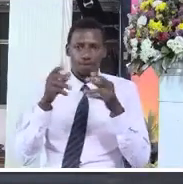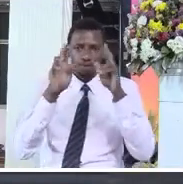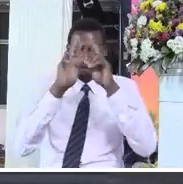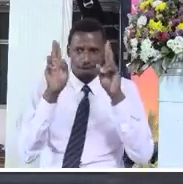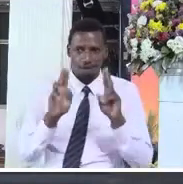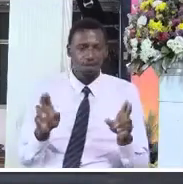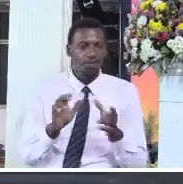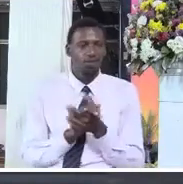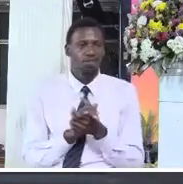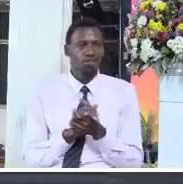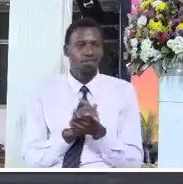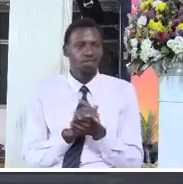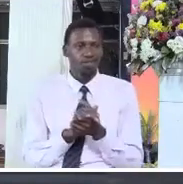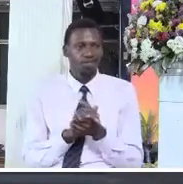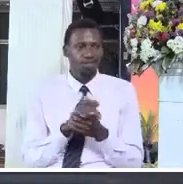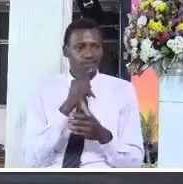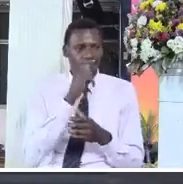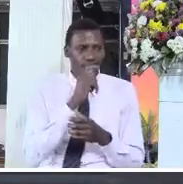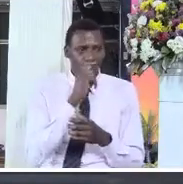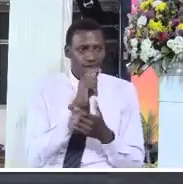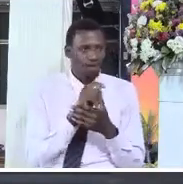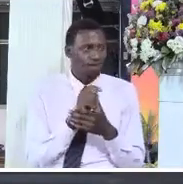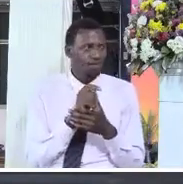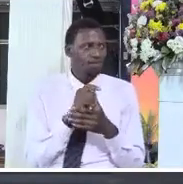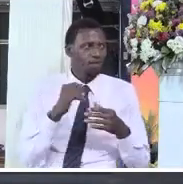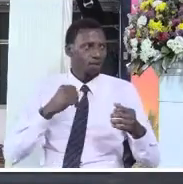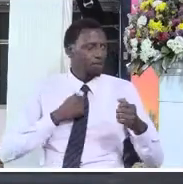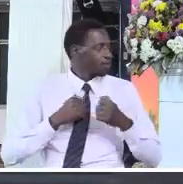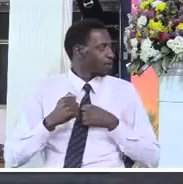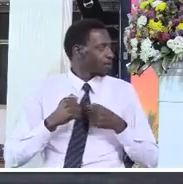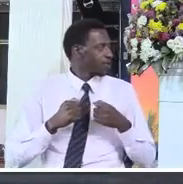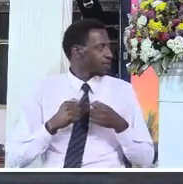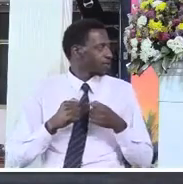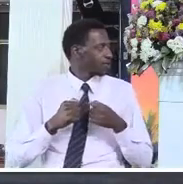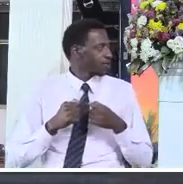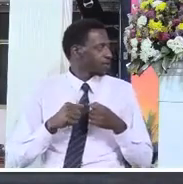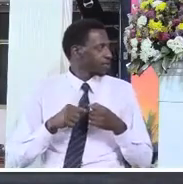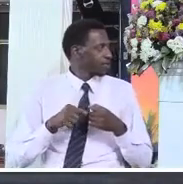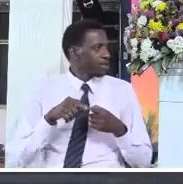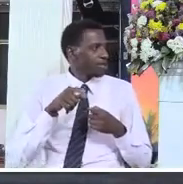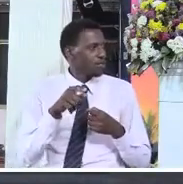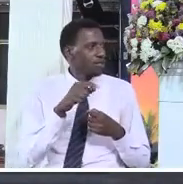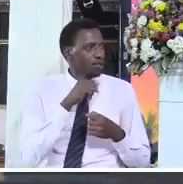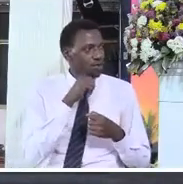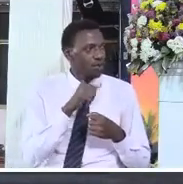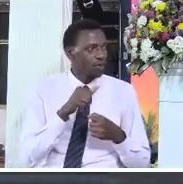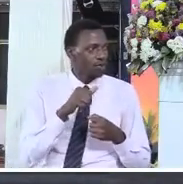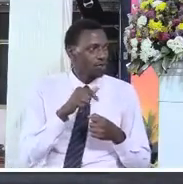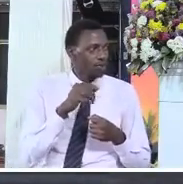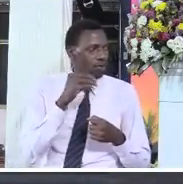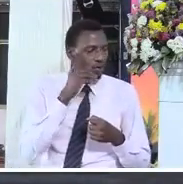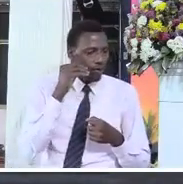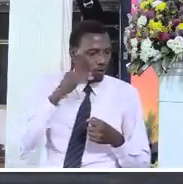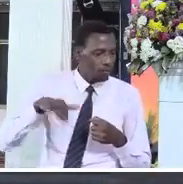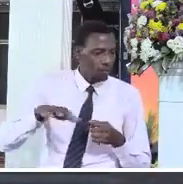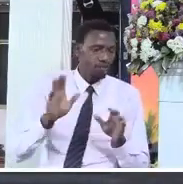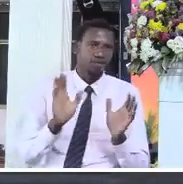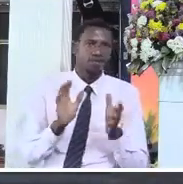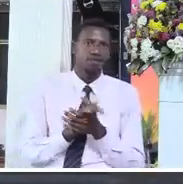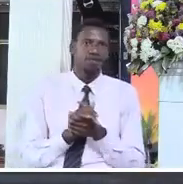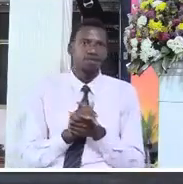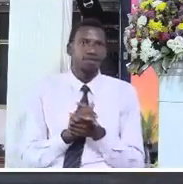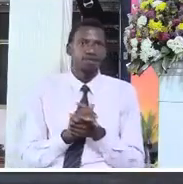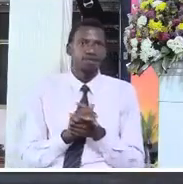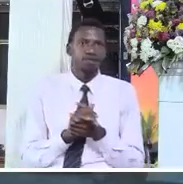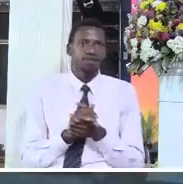domestic. Tanzania, Rwanda. Now you are international. You are not playing domestic. Kappa, maybe KU. You